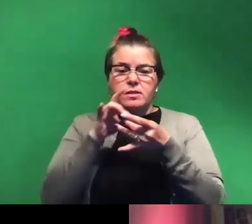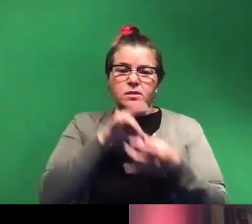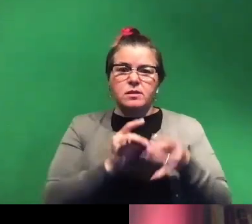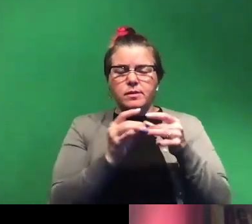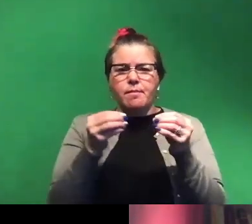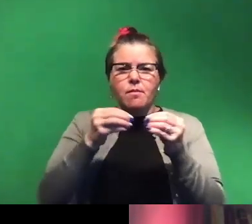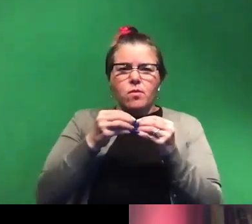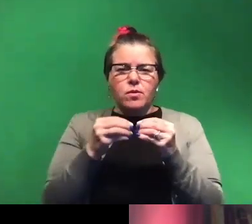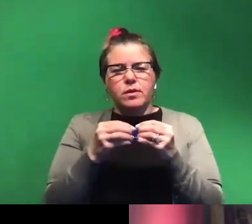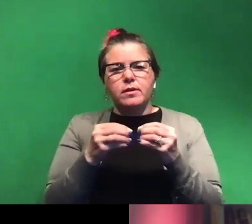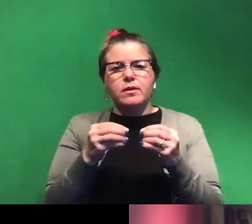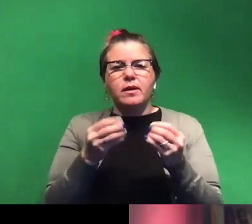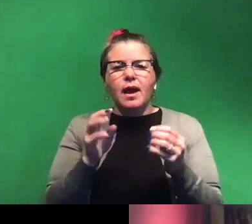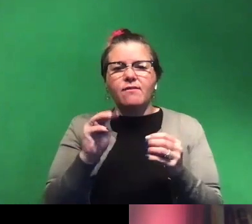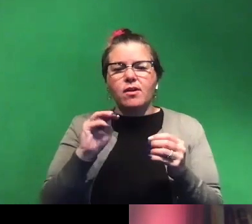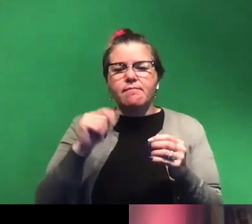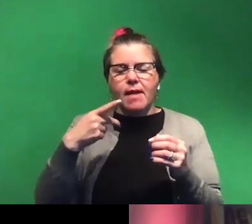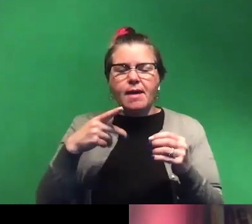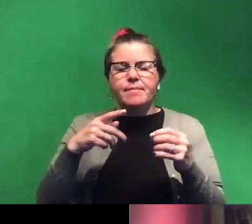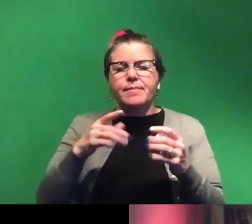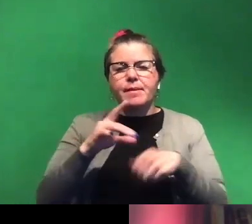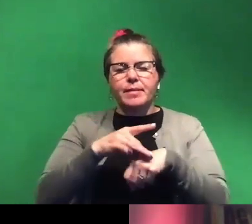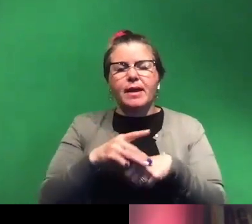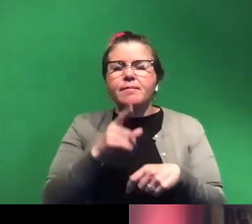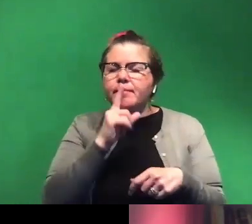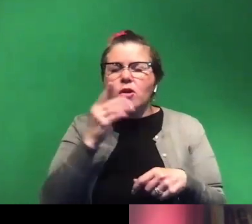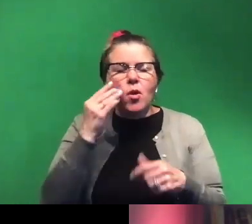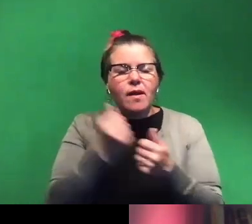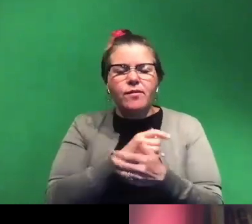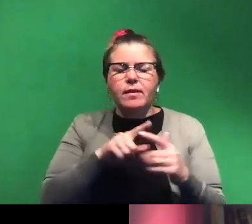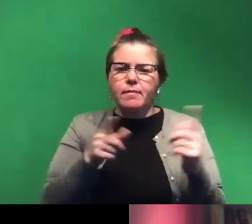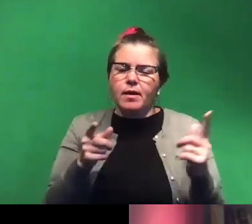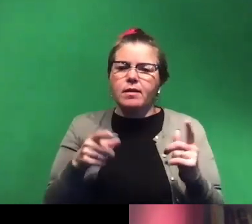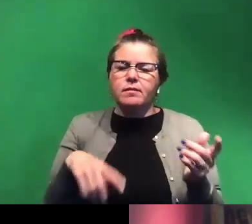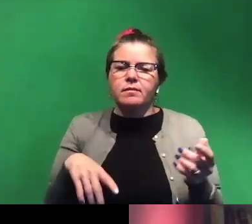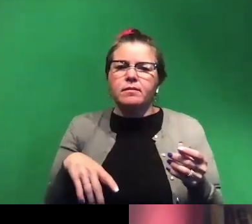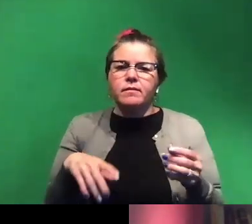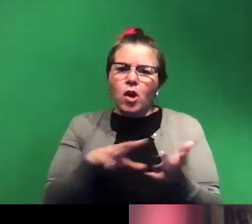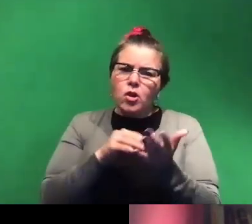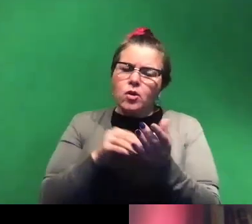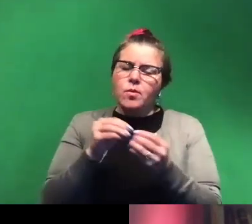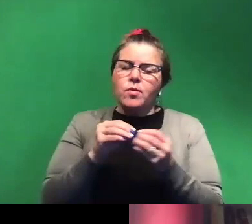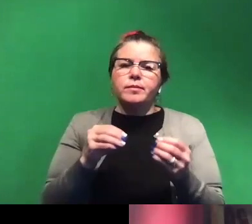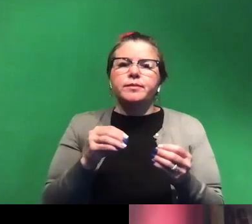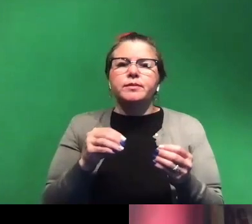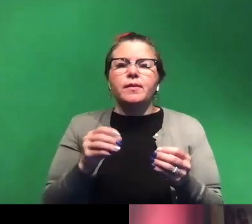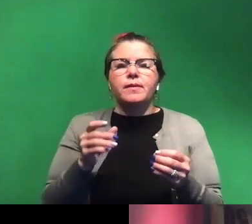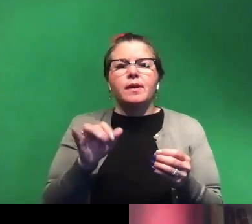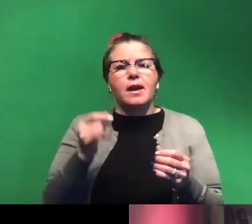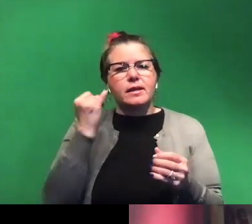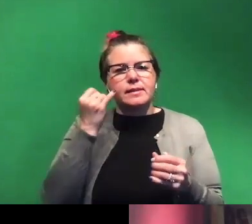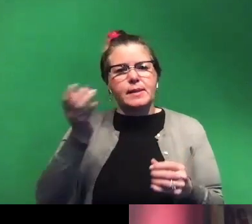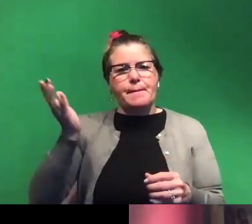and we've mapped so much of the planet, not to say that we know everything that's in there, but that idea of like the past as a